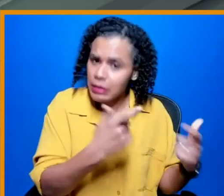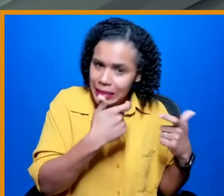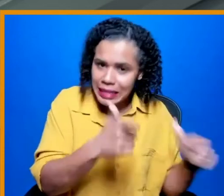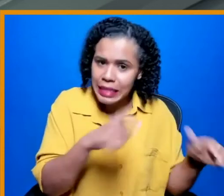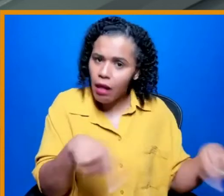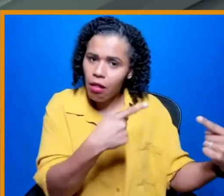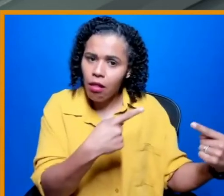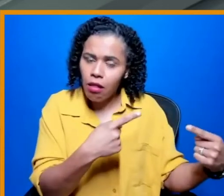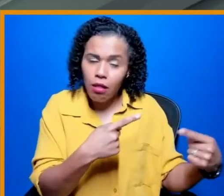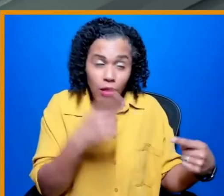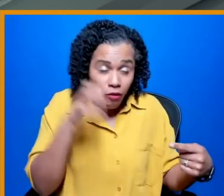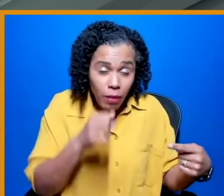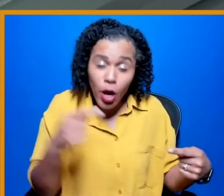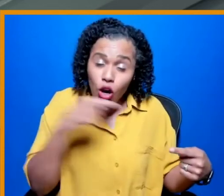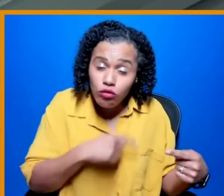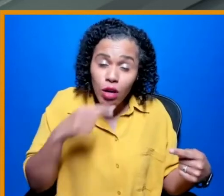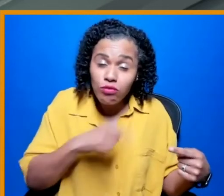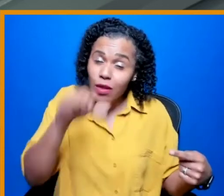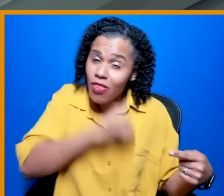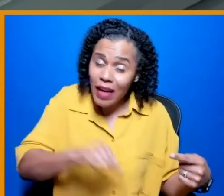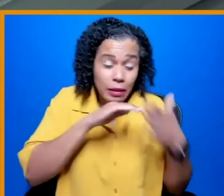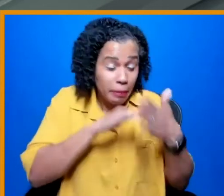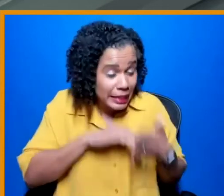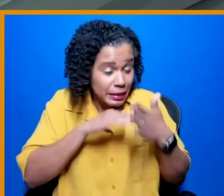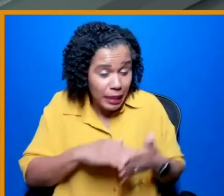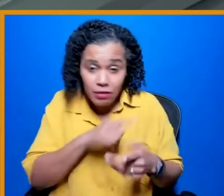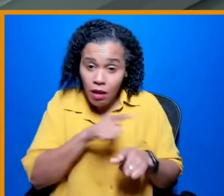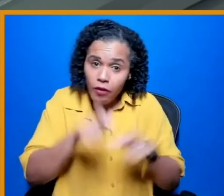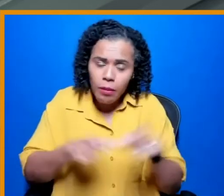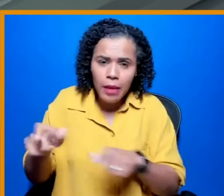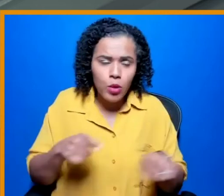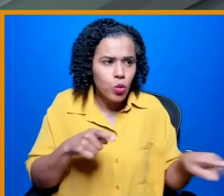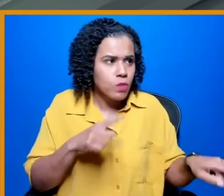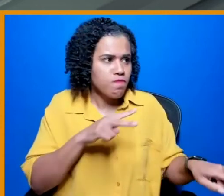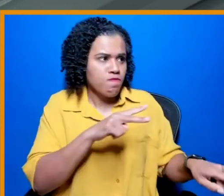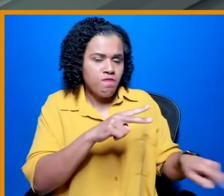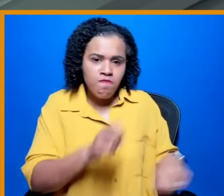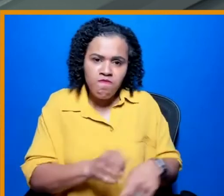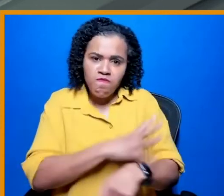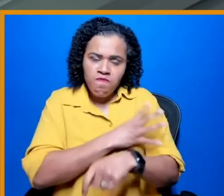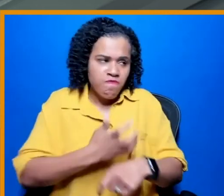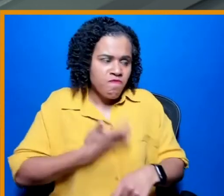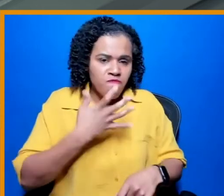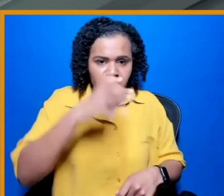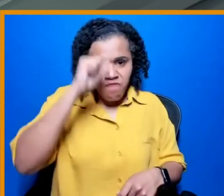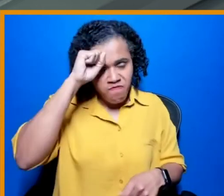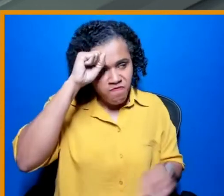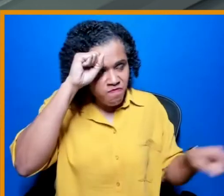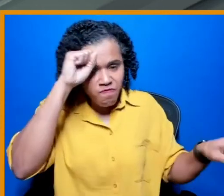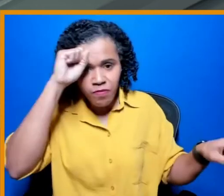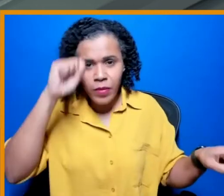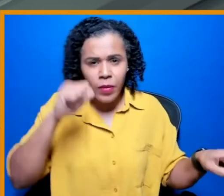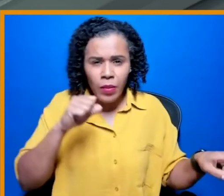for the hundreds of thousands, maybe the millions of people across this country who looked on with horror when they